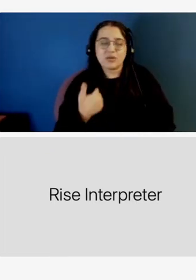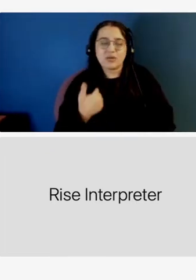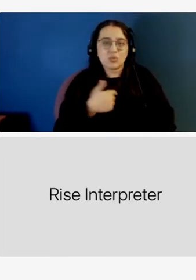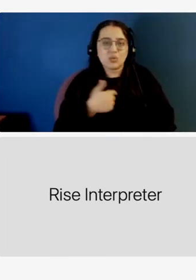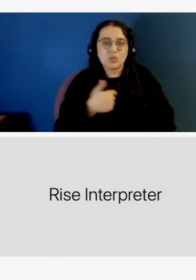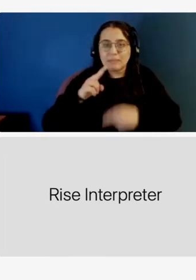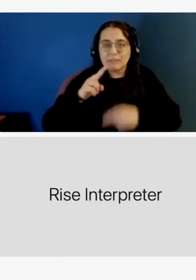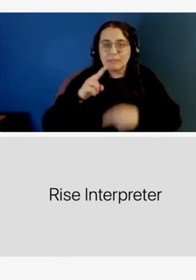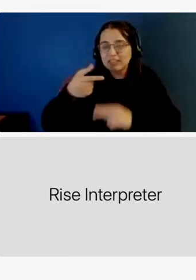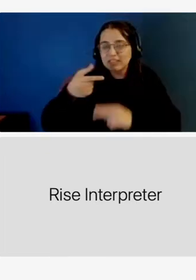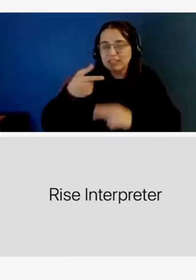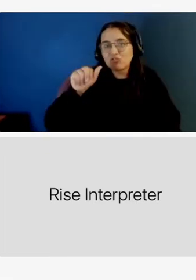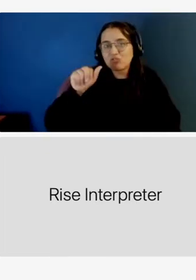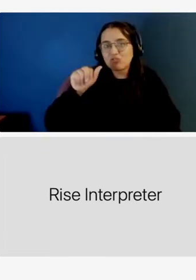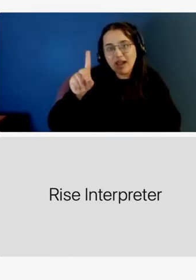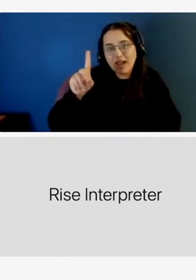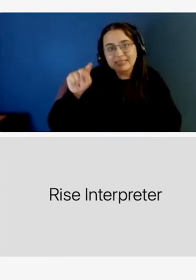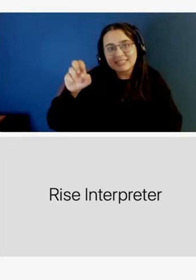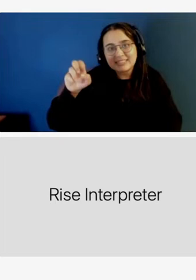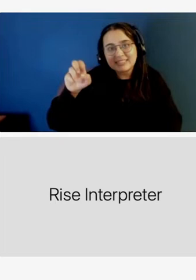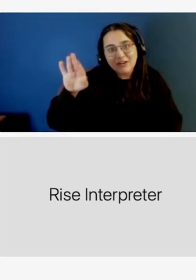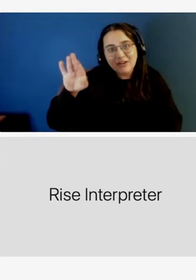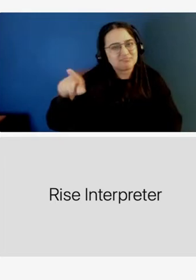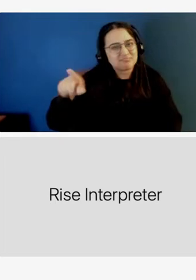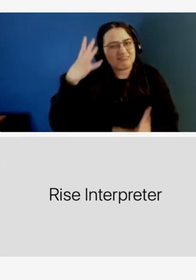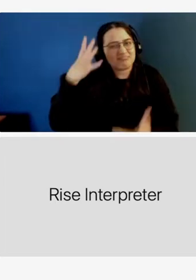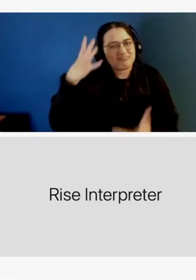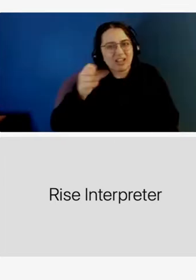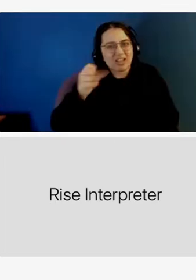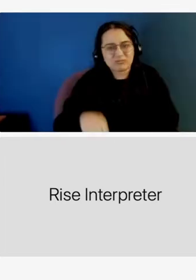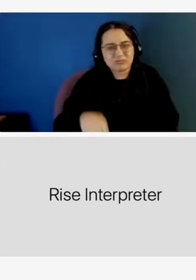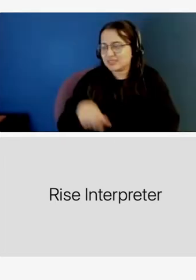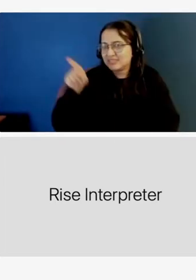know, when they put in Ken Hubs,